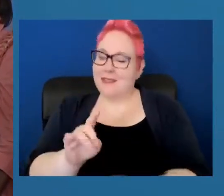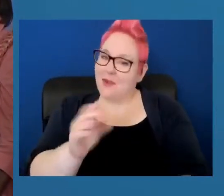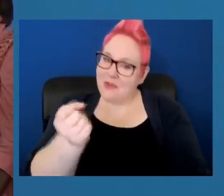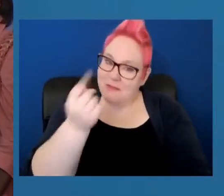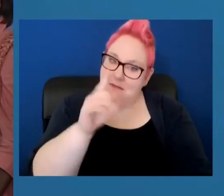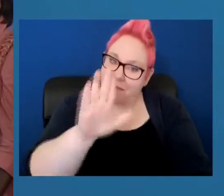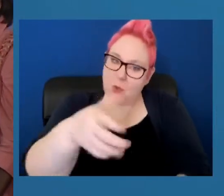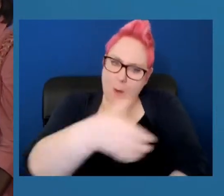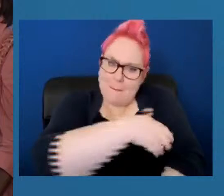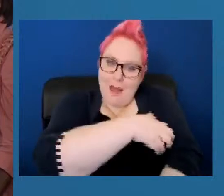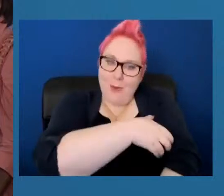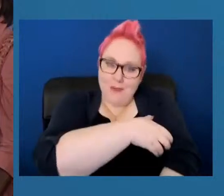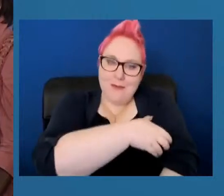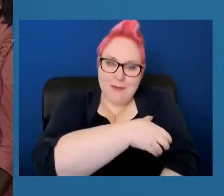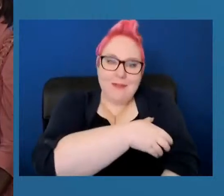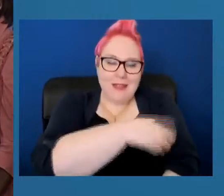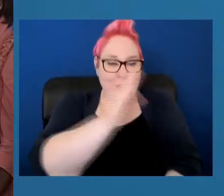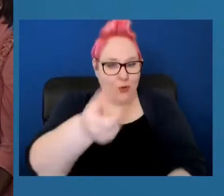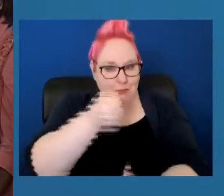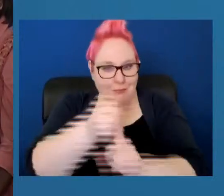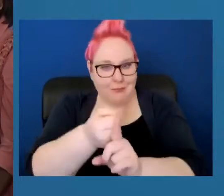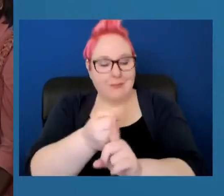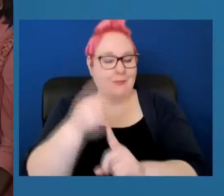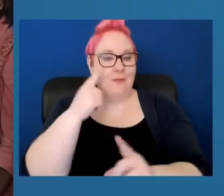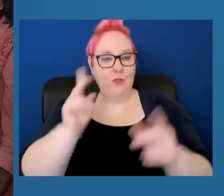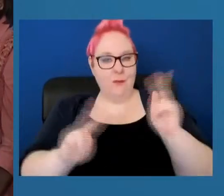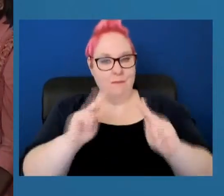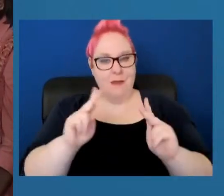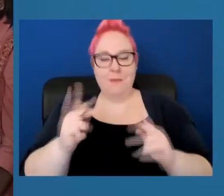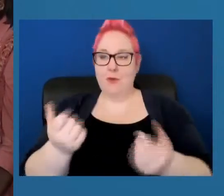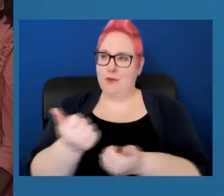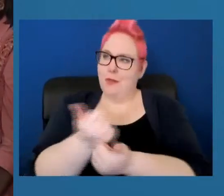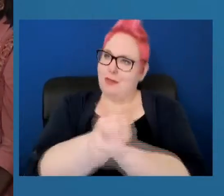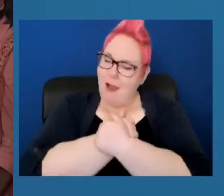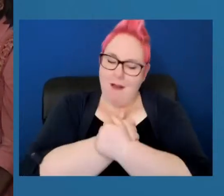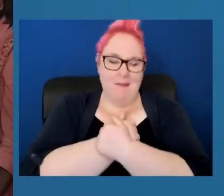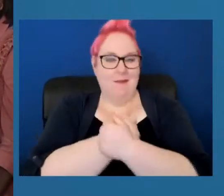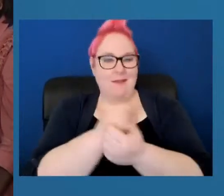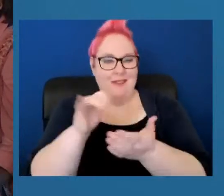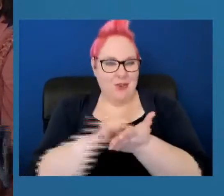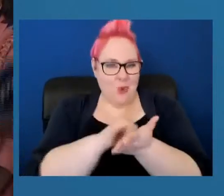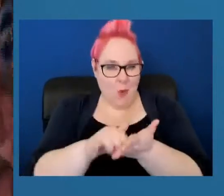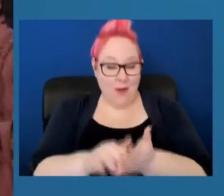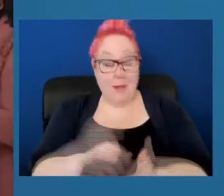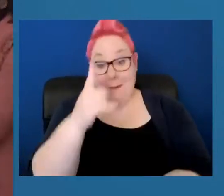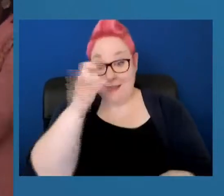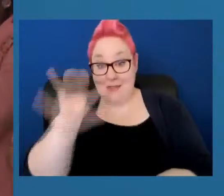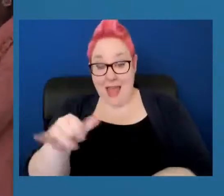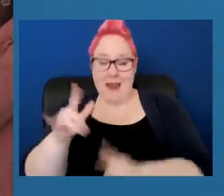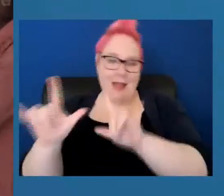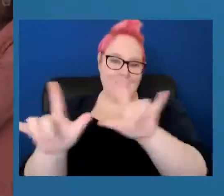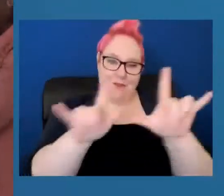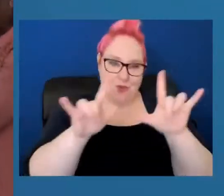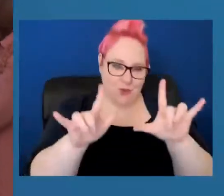you have to make people love New York. Because of that, I love all of you. Thank you very much, everybody.